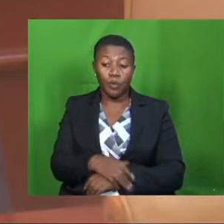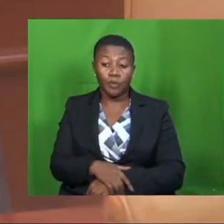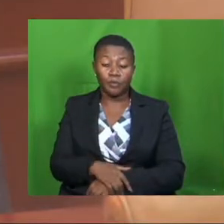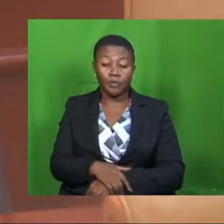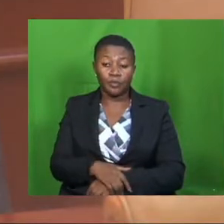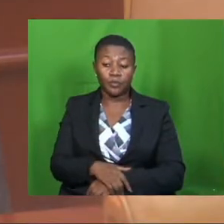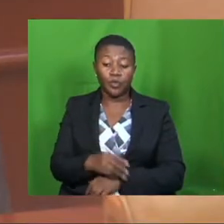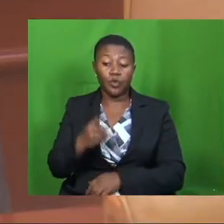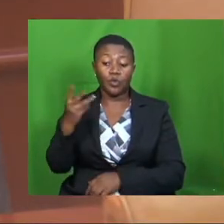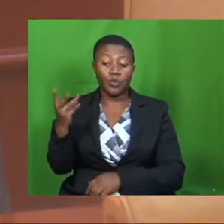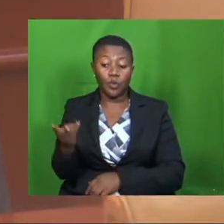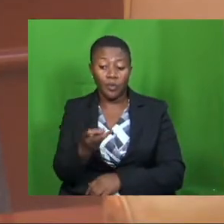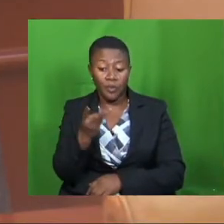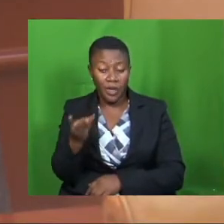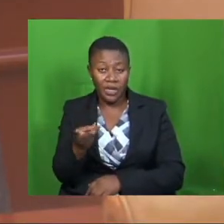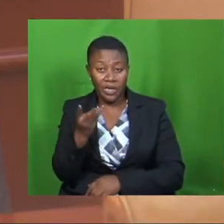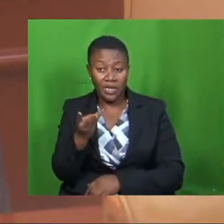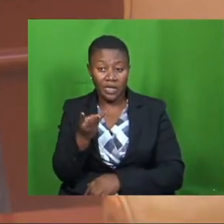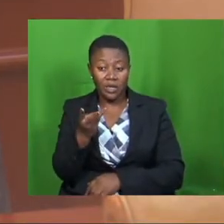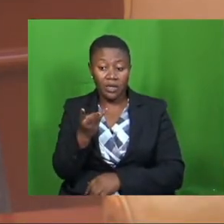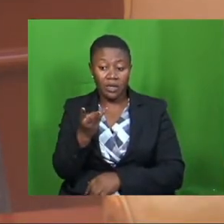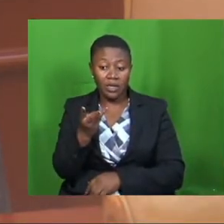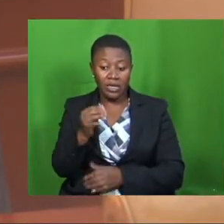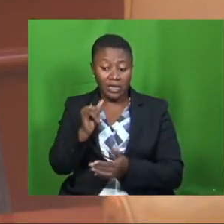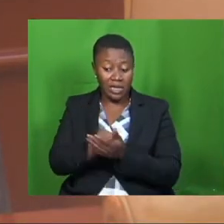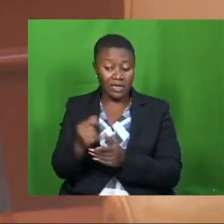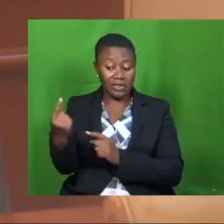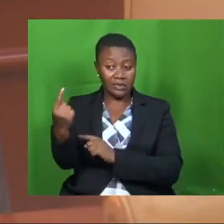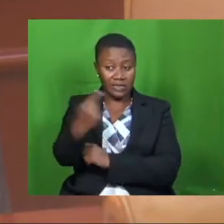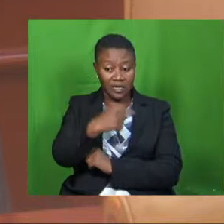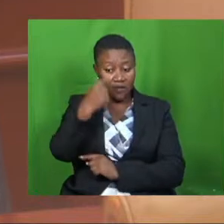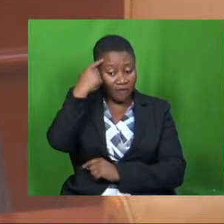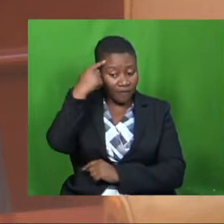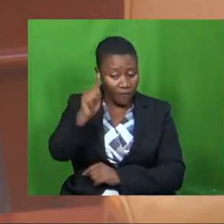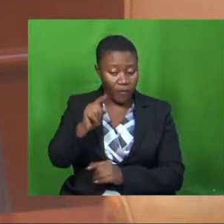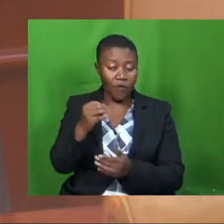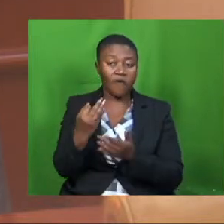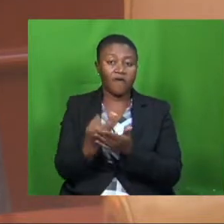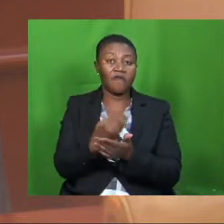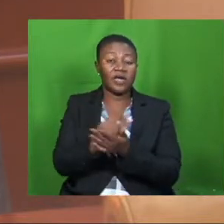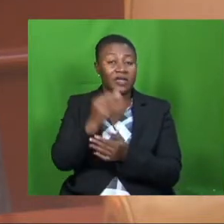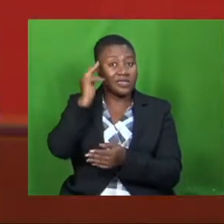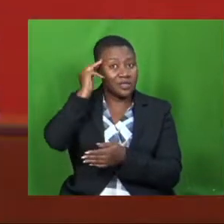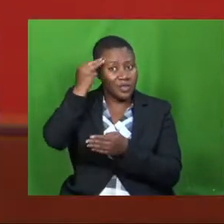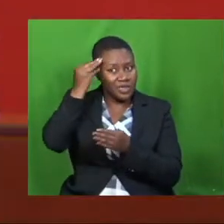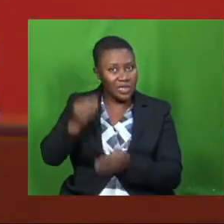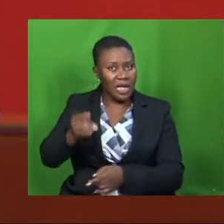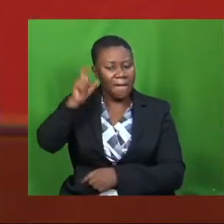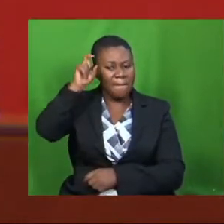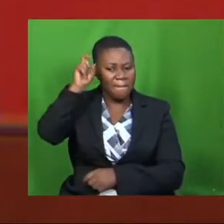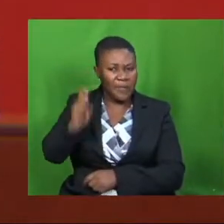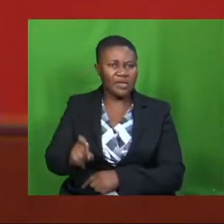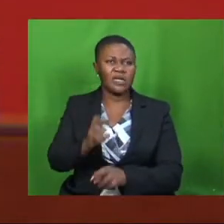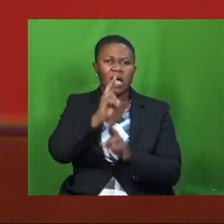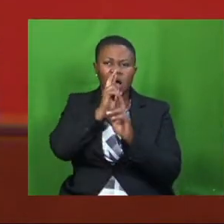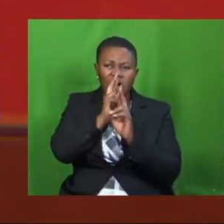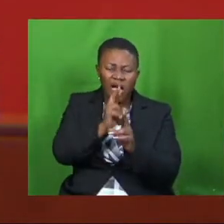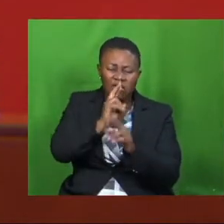That was the question. But he appeared as a minister. That is what he